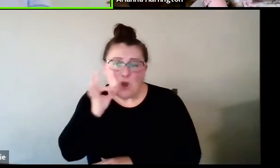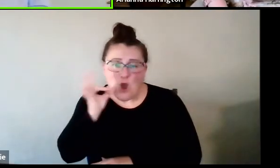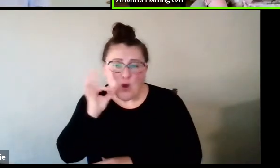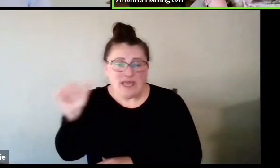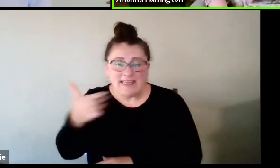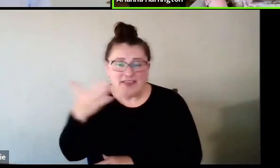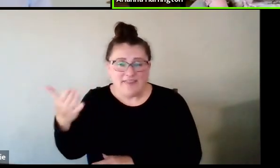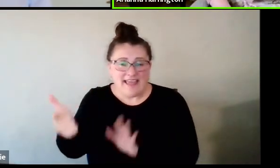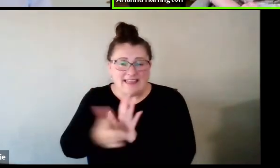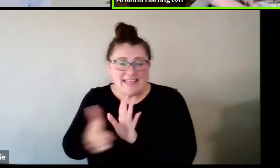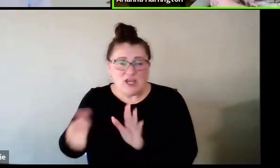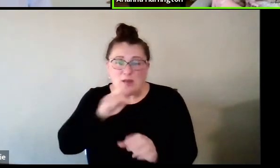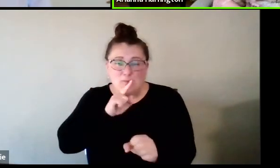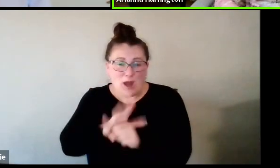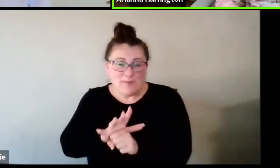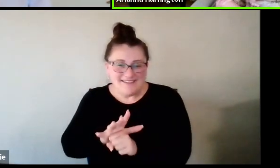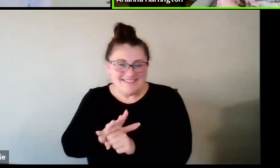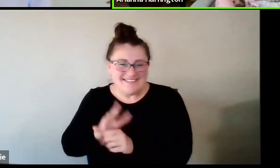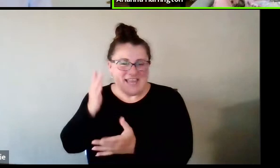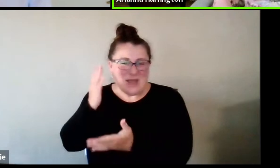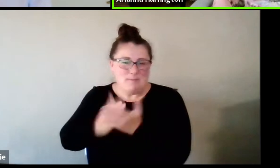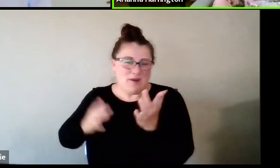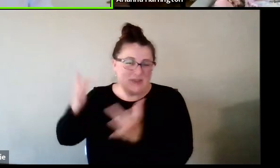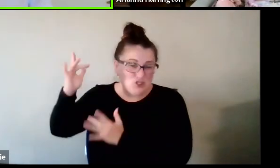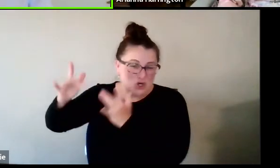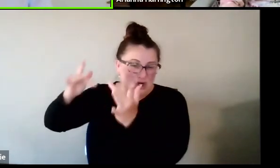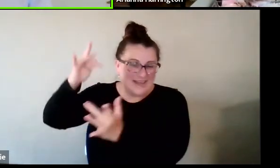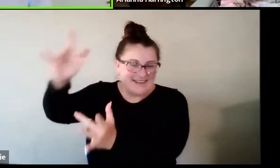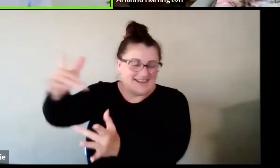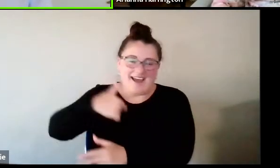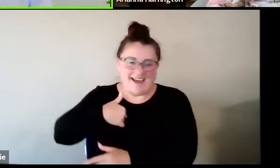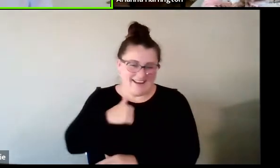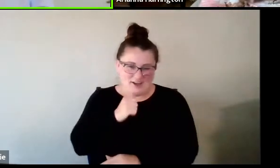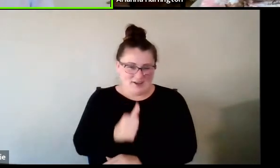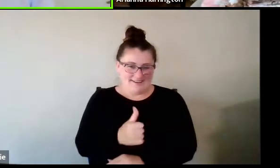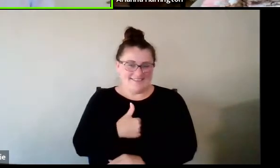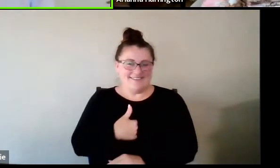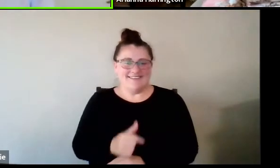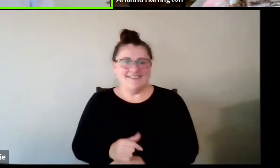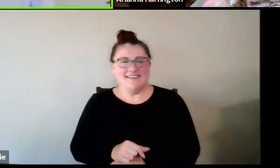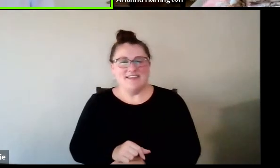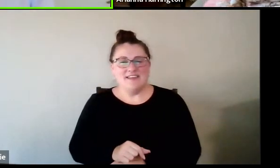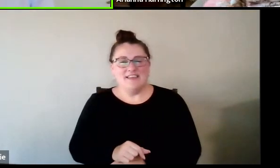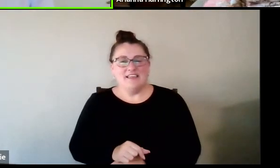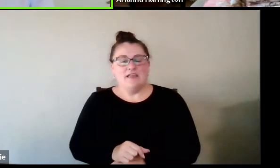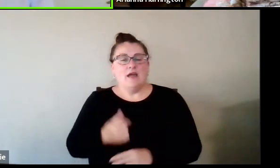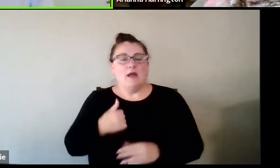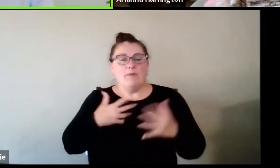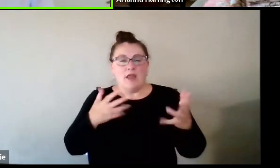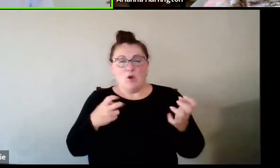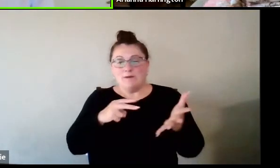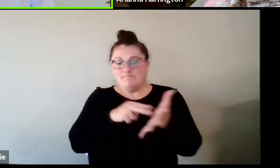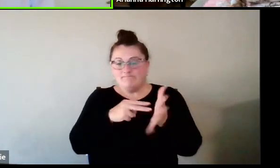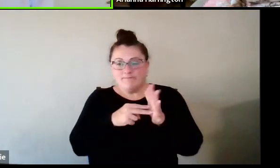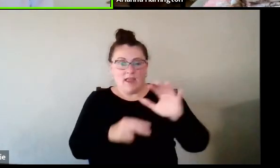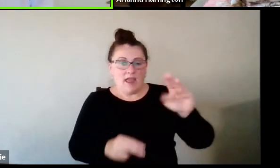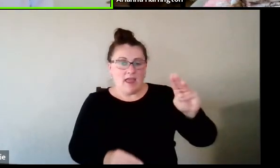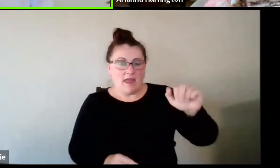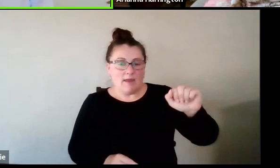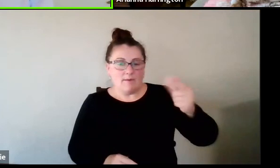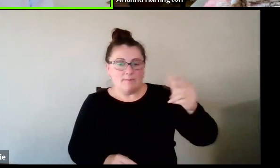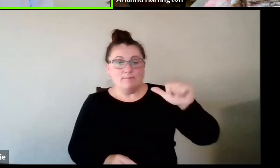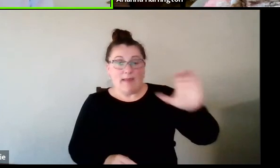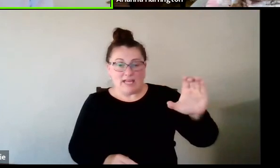promise, as part of that journey. And I want to define what magic is, because I think magic